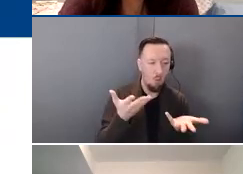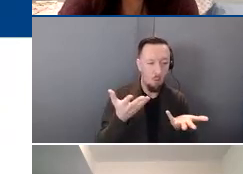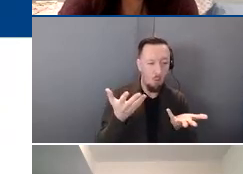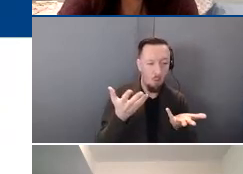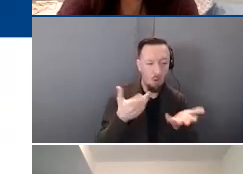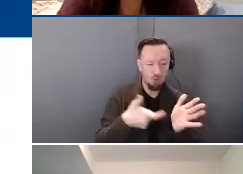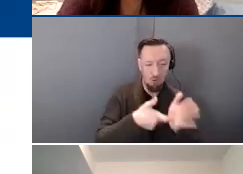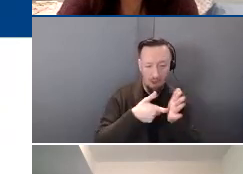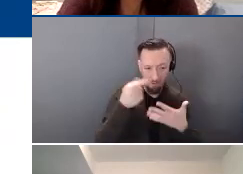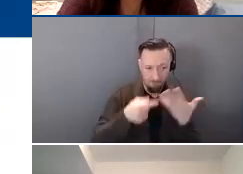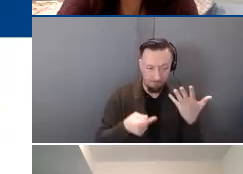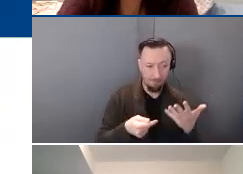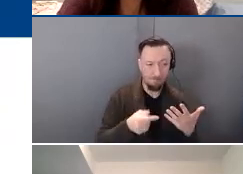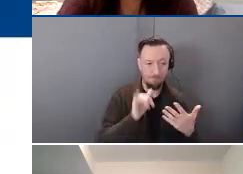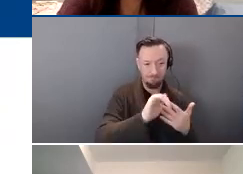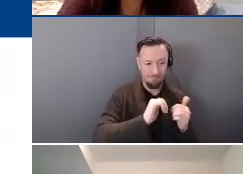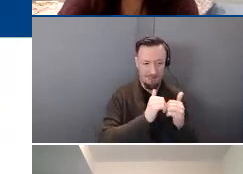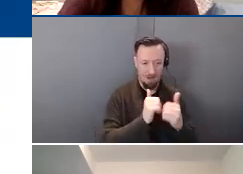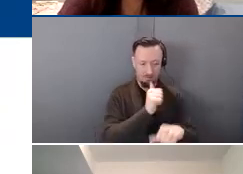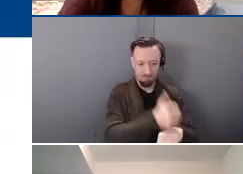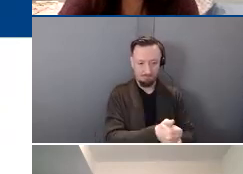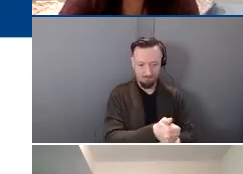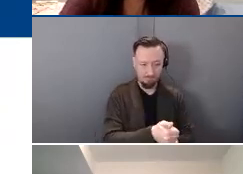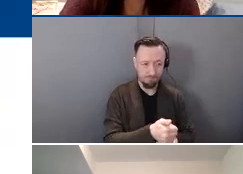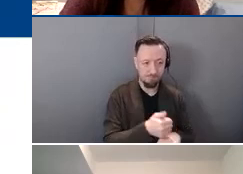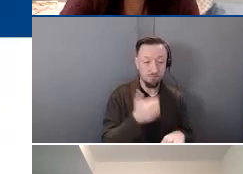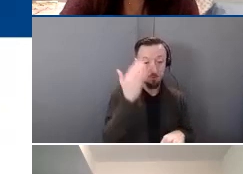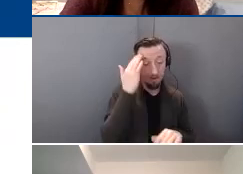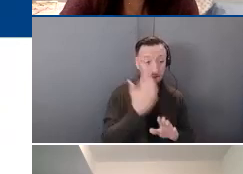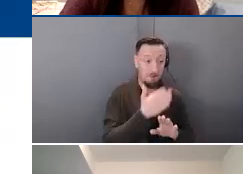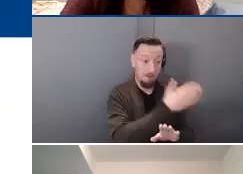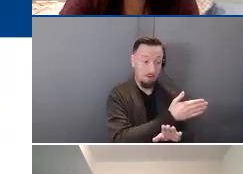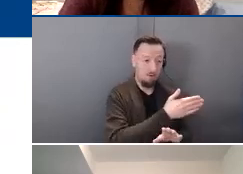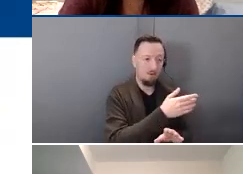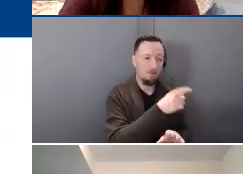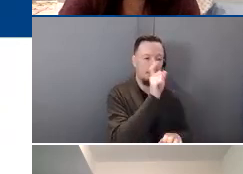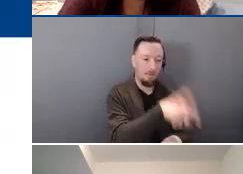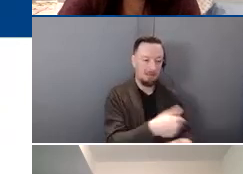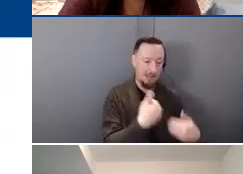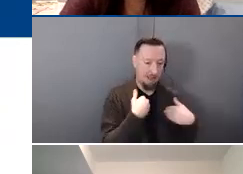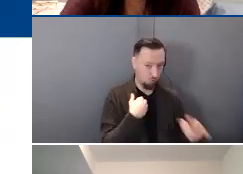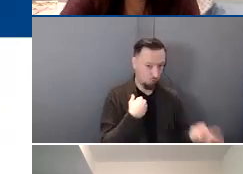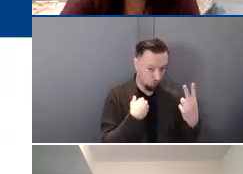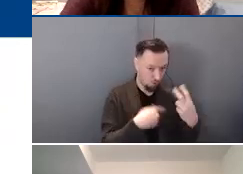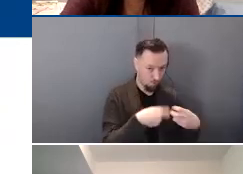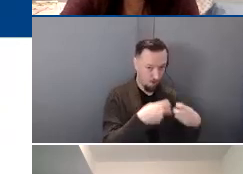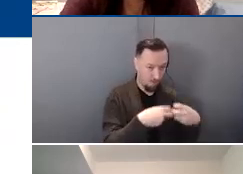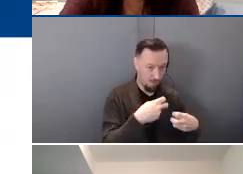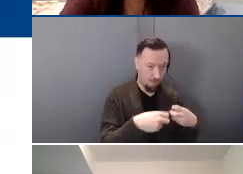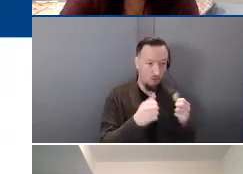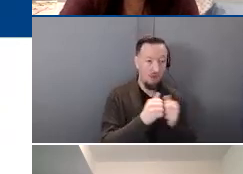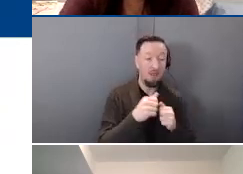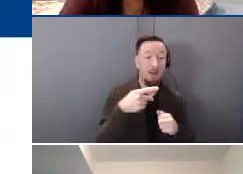of became included, because as we know with the other ones, they had to have at least 2 problems. So with principal care